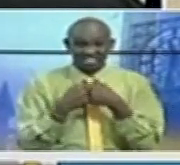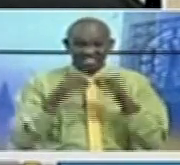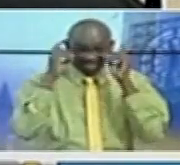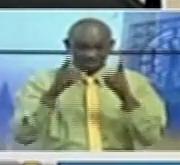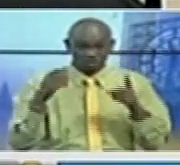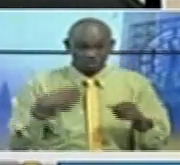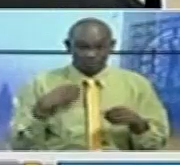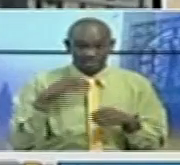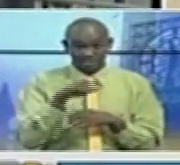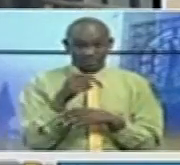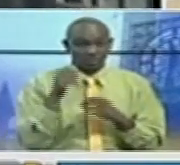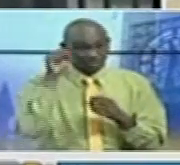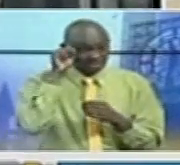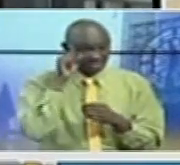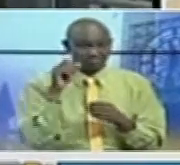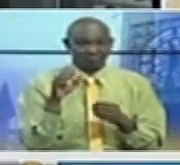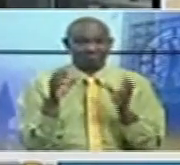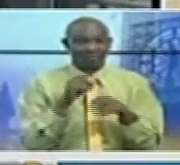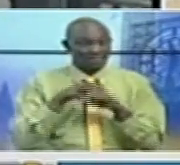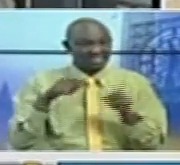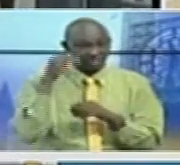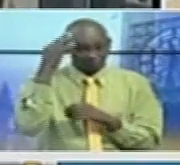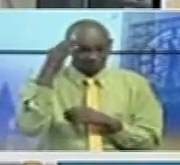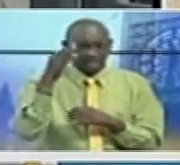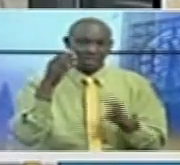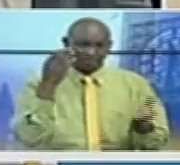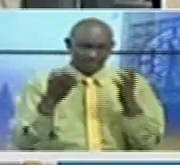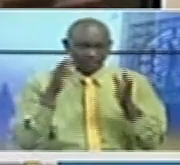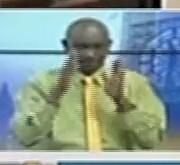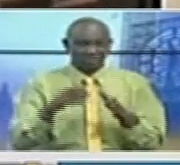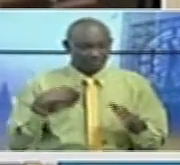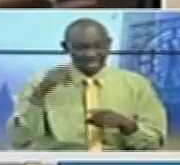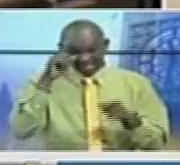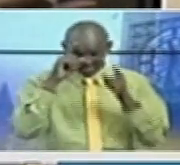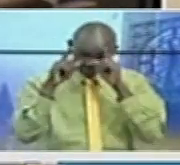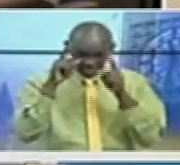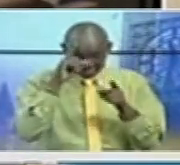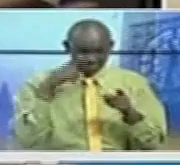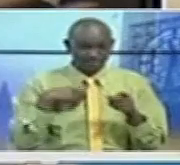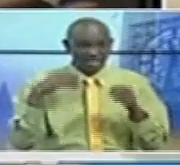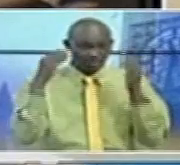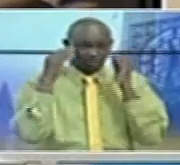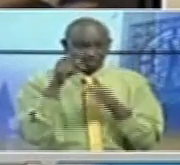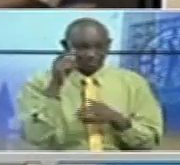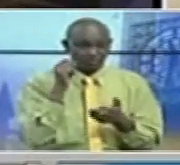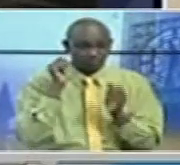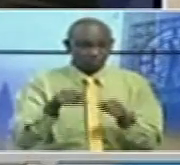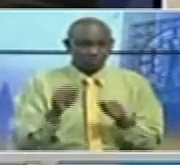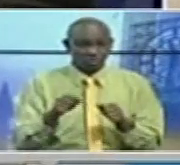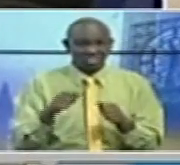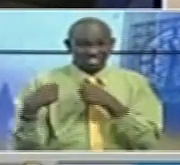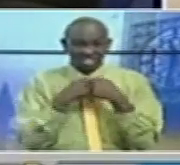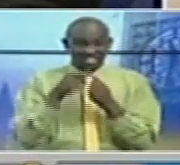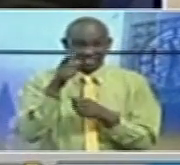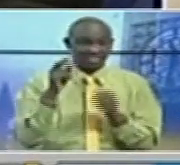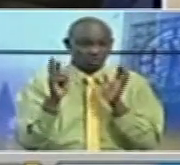of the Assemblies of State Parties. But in future, somebody could actually, and I guess the prosecution could actually, at some point, challenge